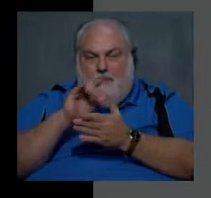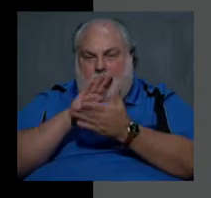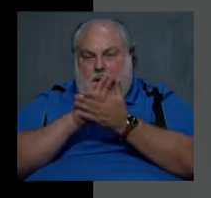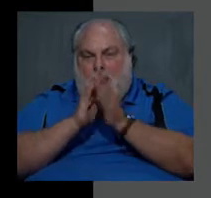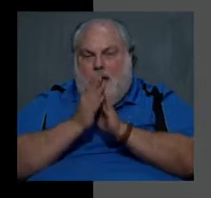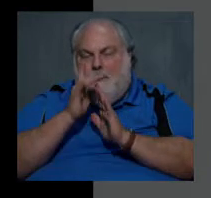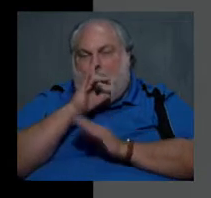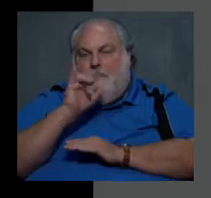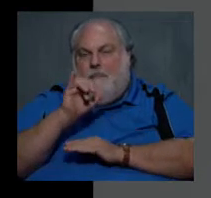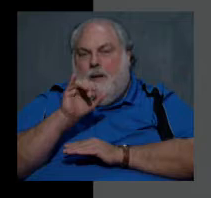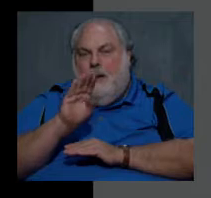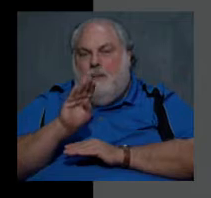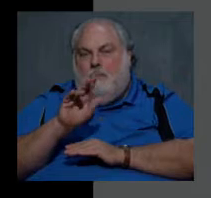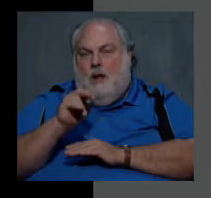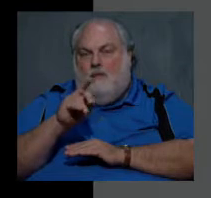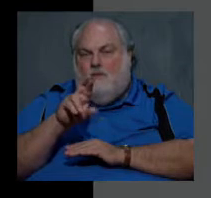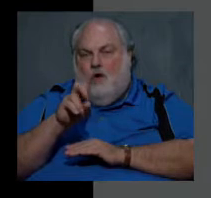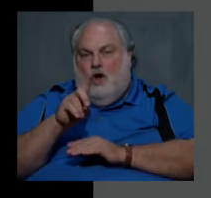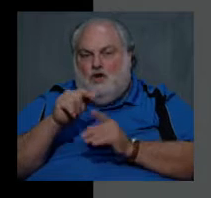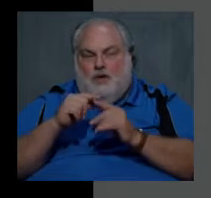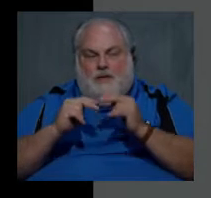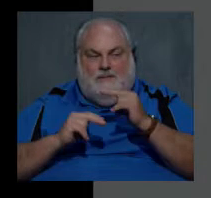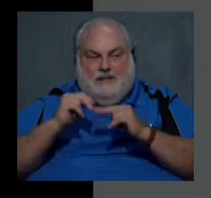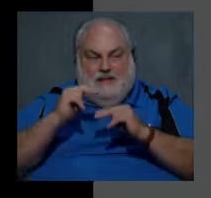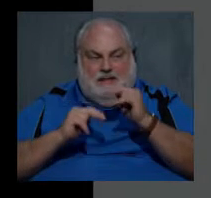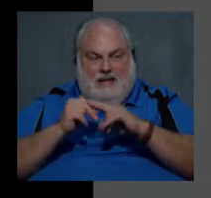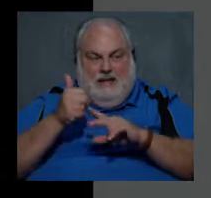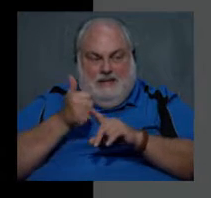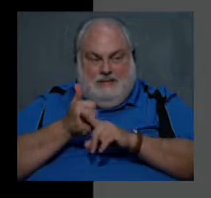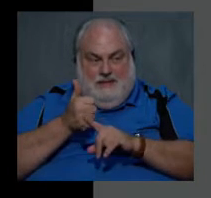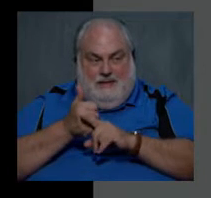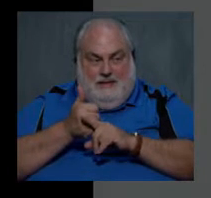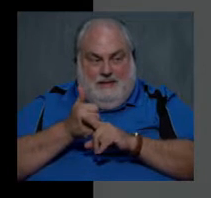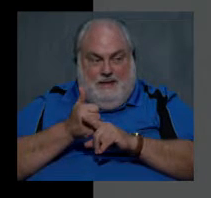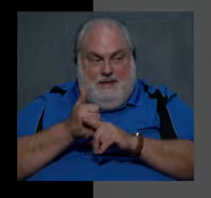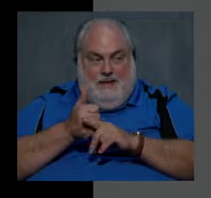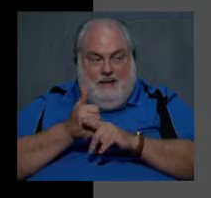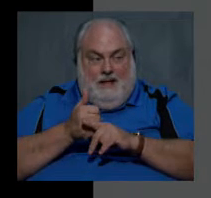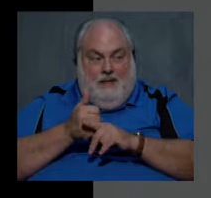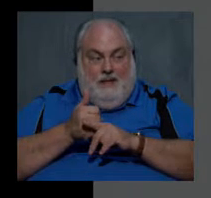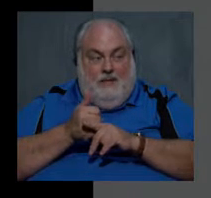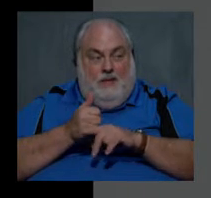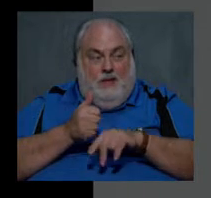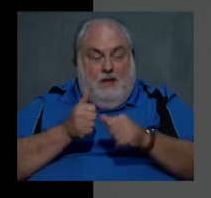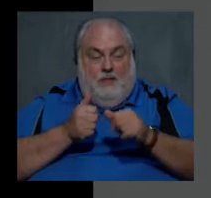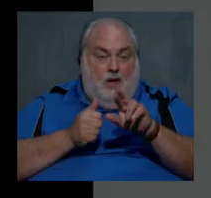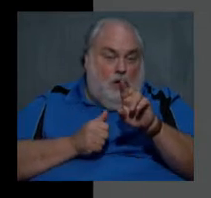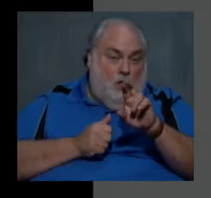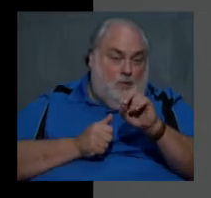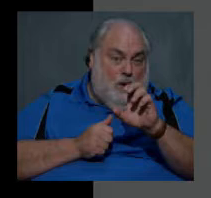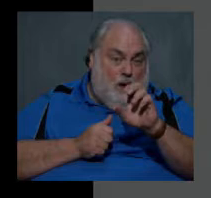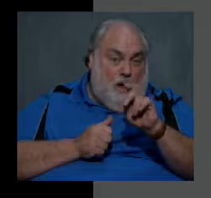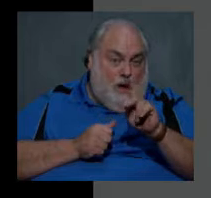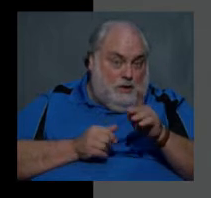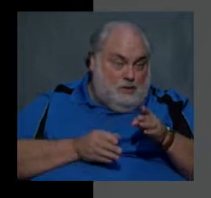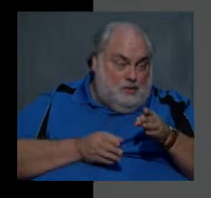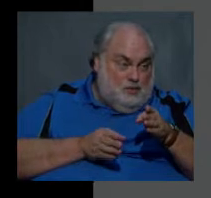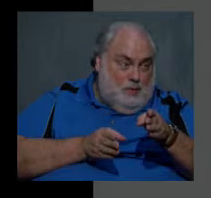to the facility. The entrance off of Rock Street, is that what,